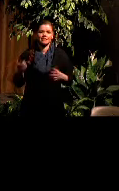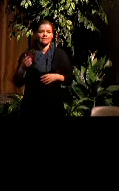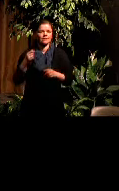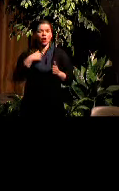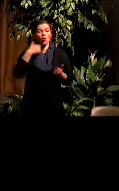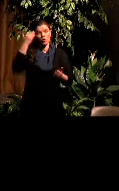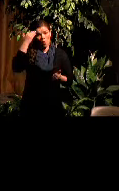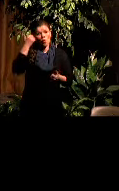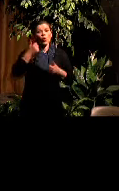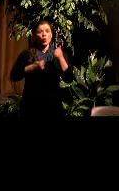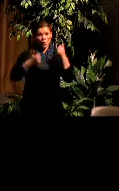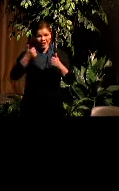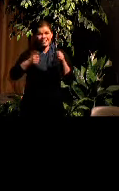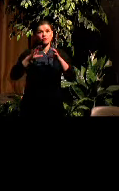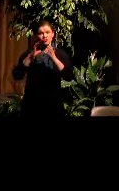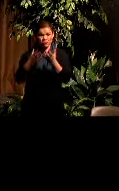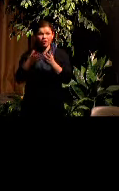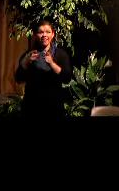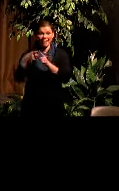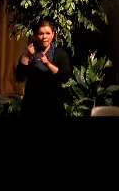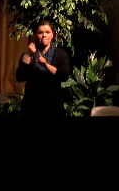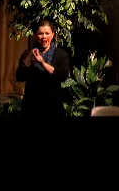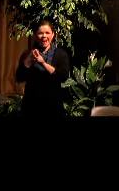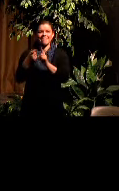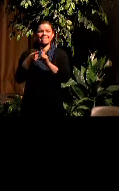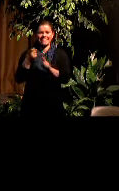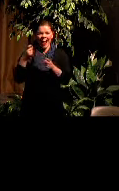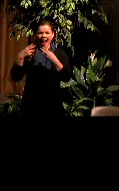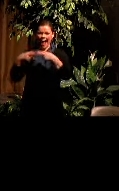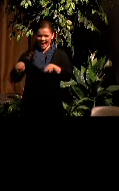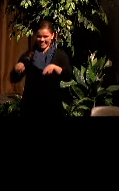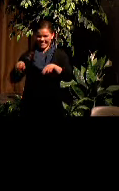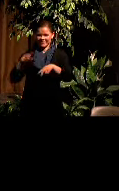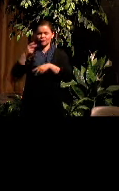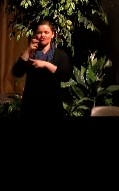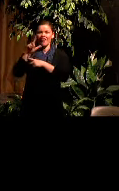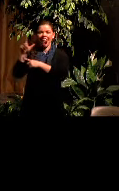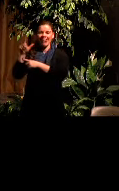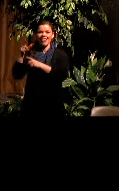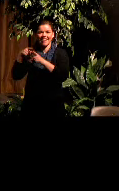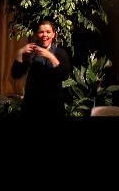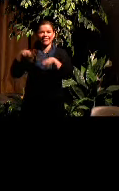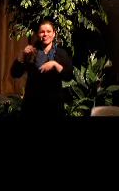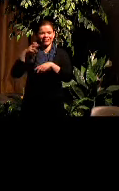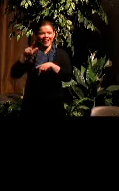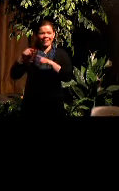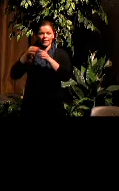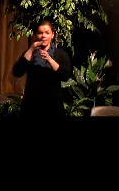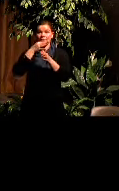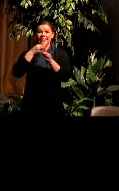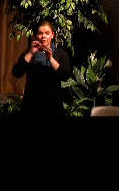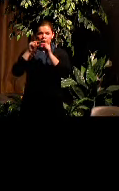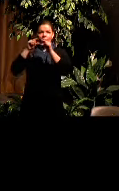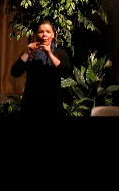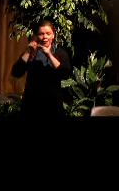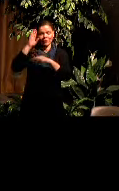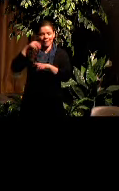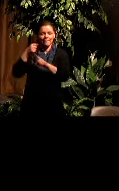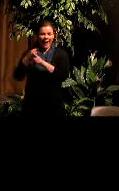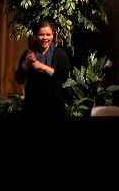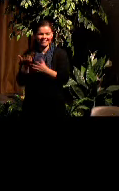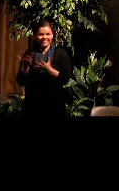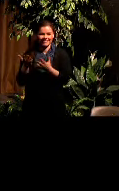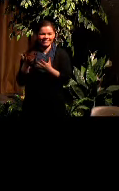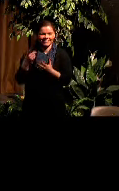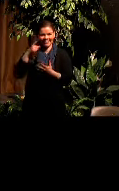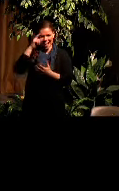due to acid deposition for a while there. At least that was one hypothesis. So there are a variety of things that could be influencing these populations, and